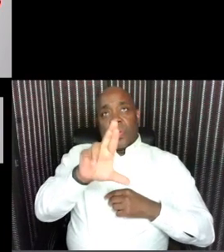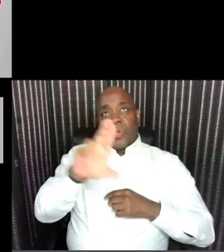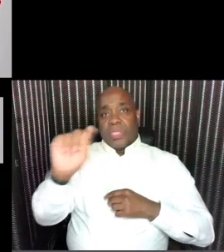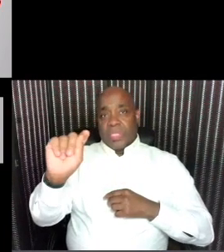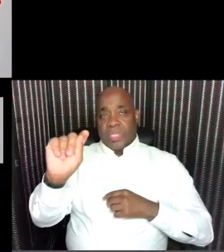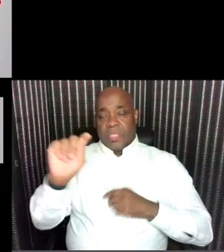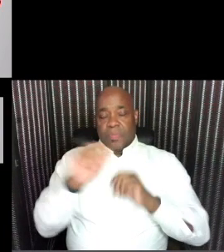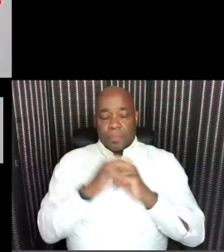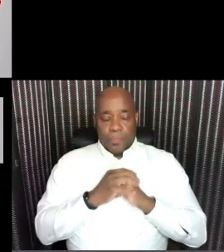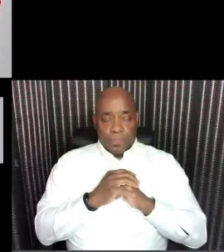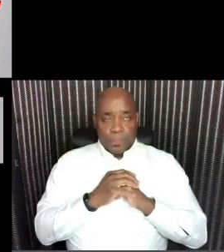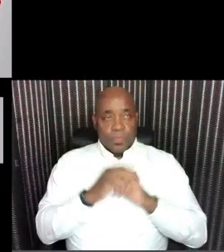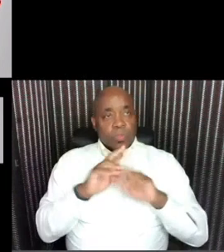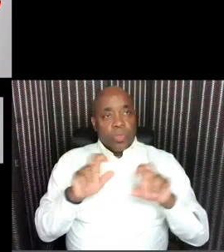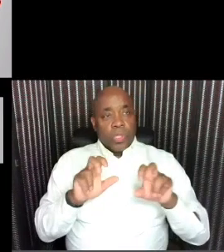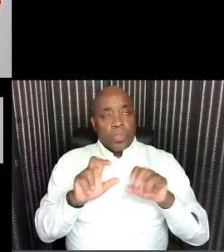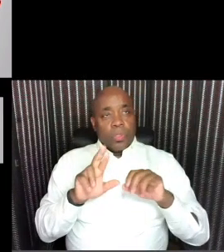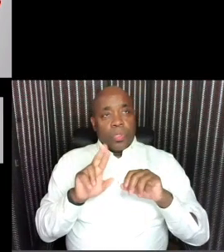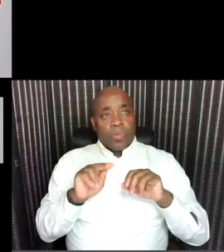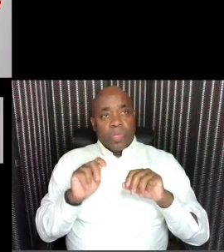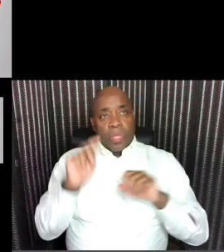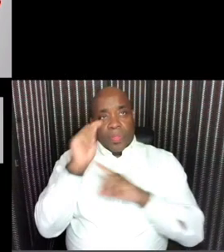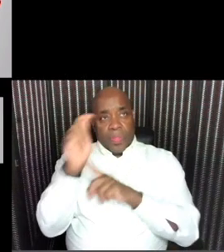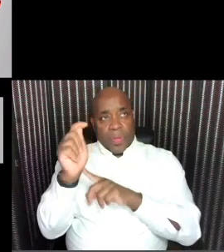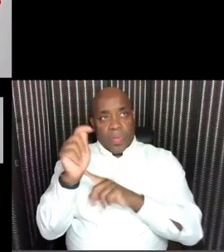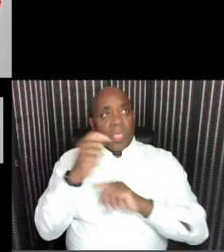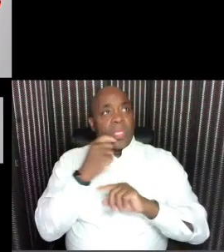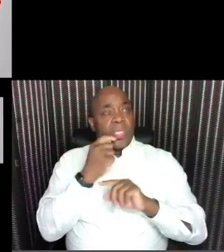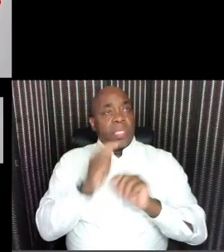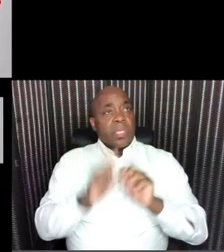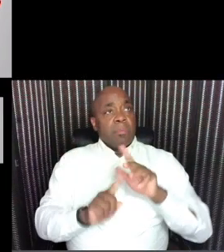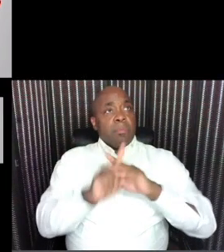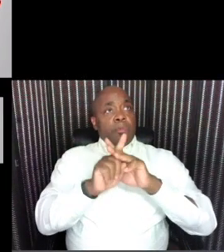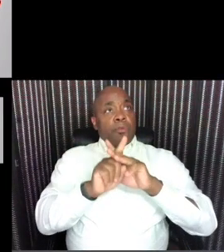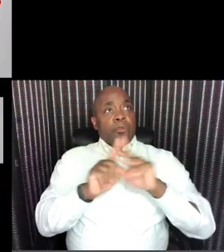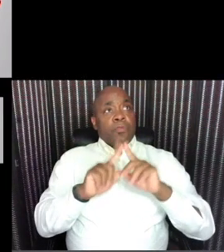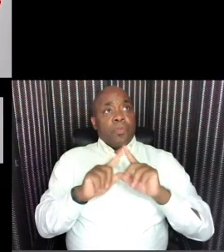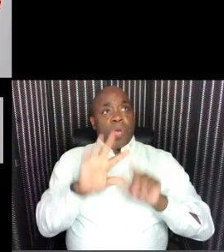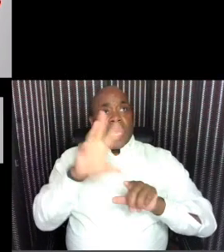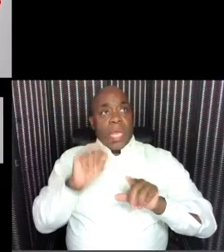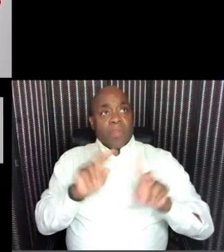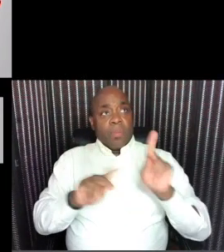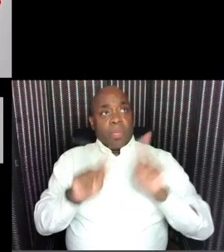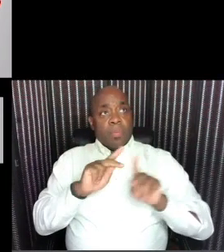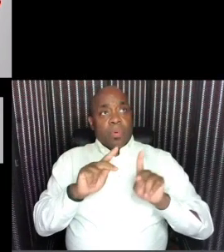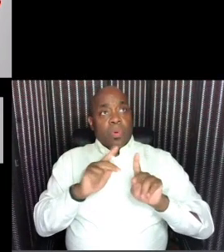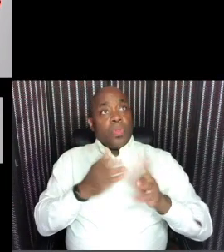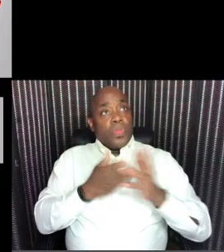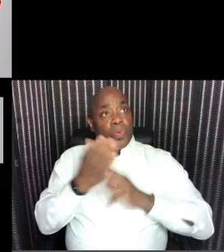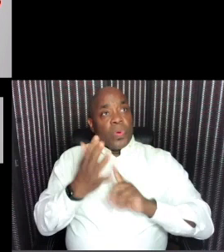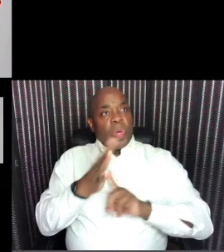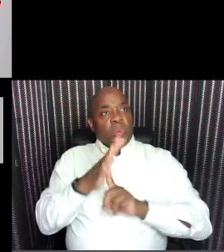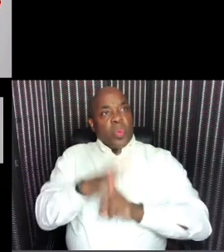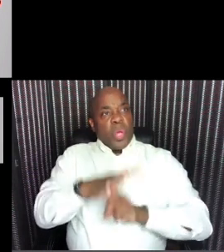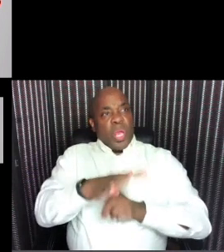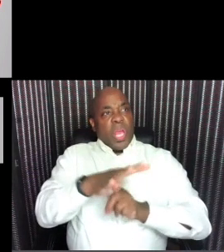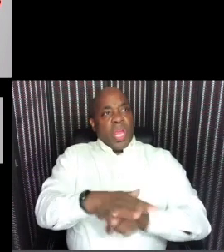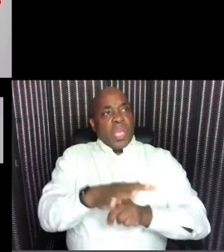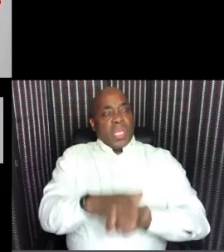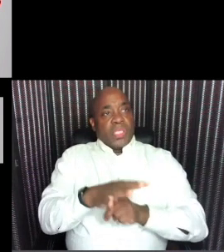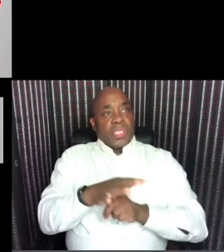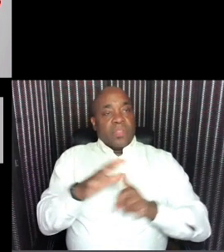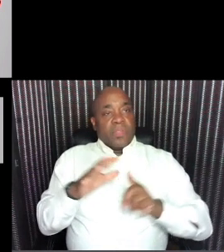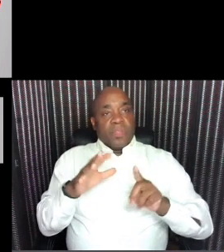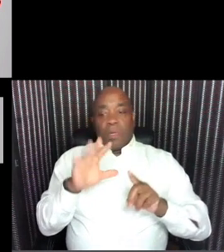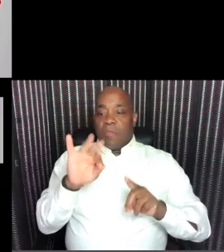says Afrofuturism emerges as a response to the transformation of African people through oppressive forces, right?